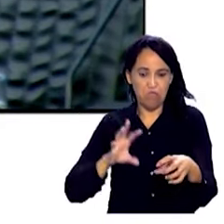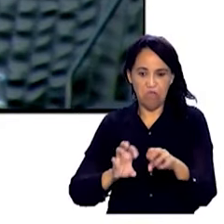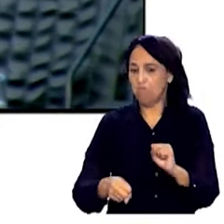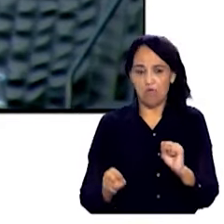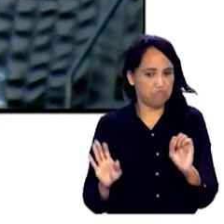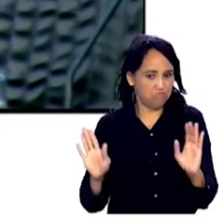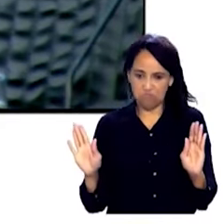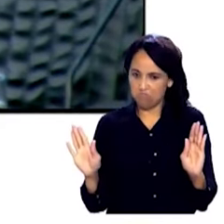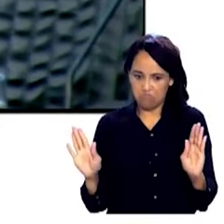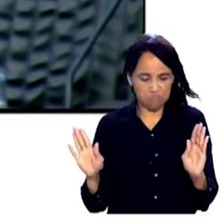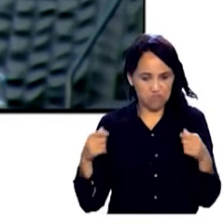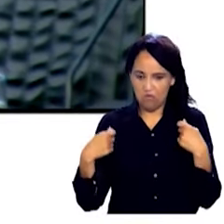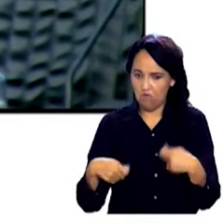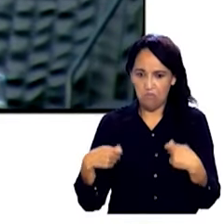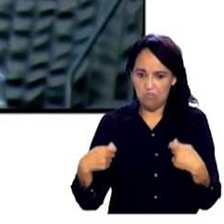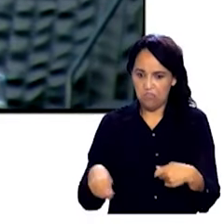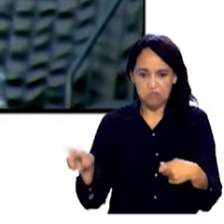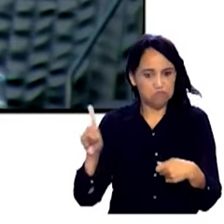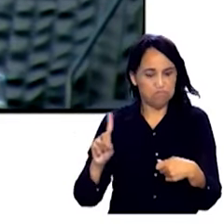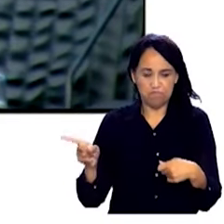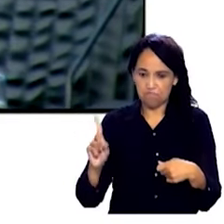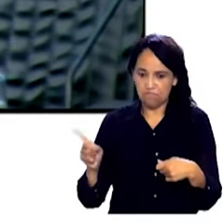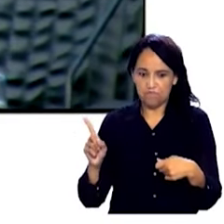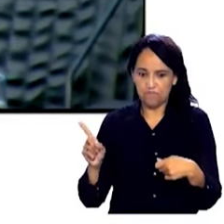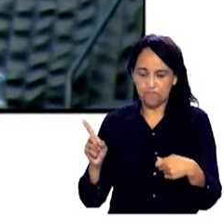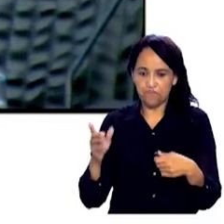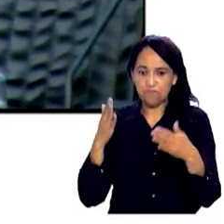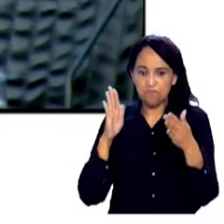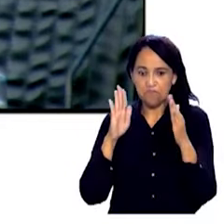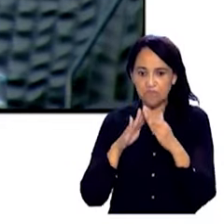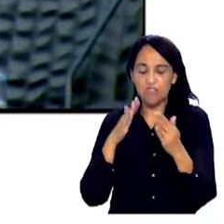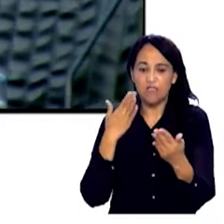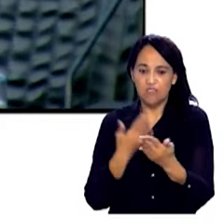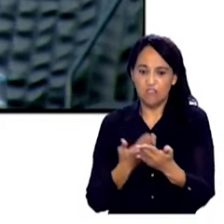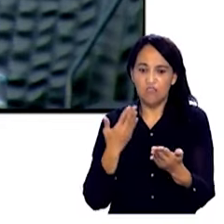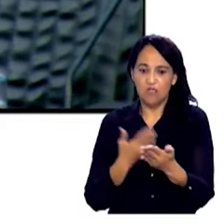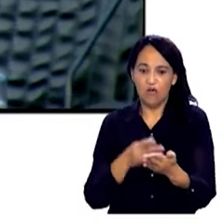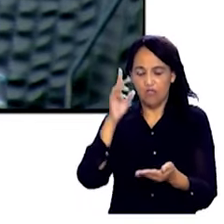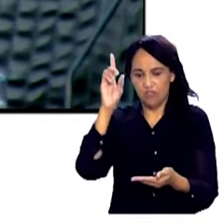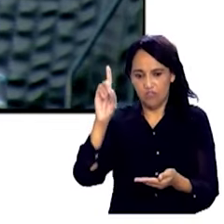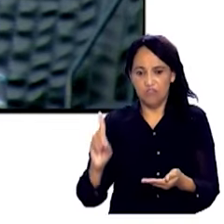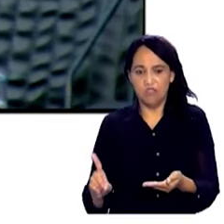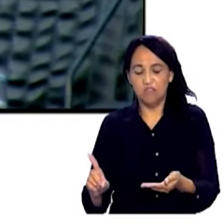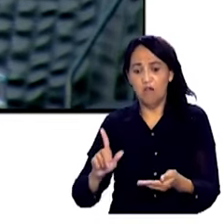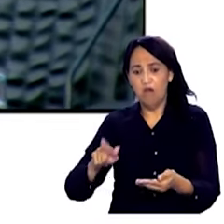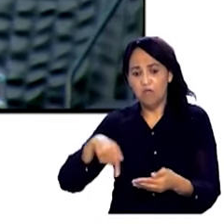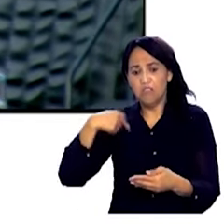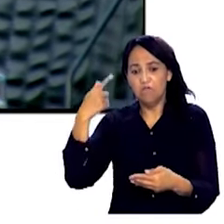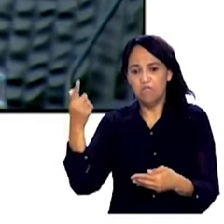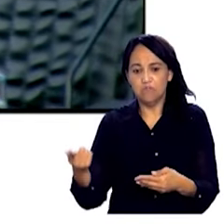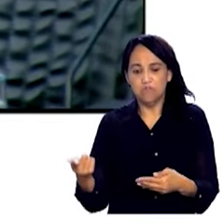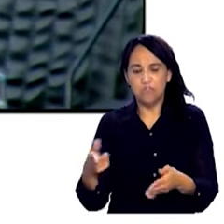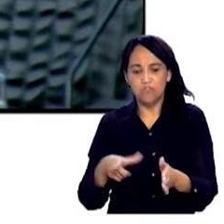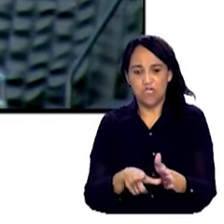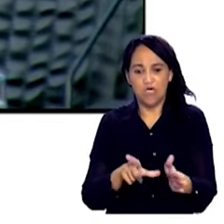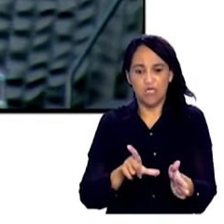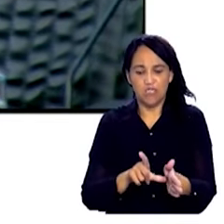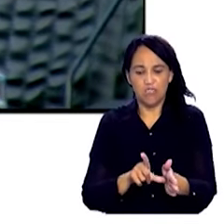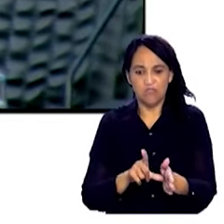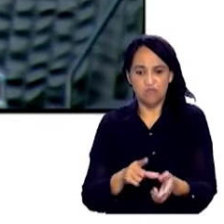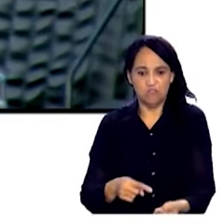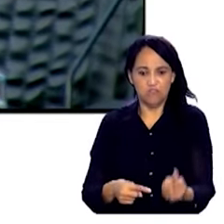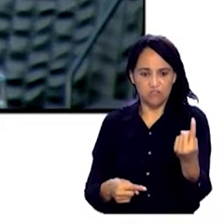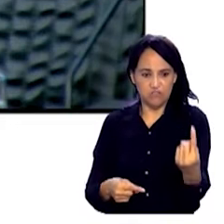appointed Chief Justice of the Supreme Court associate Justice James F burns did not attend Law